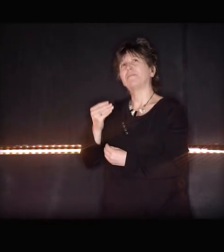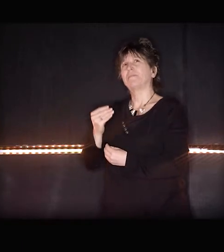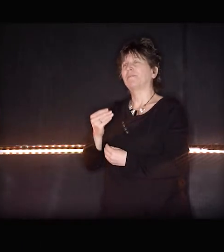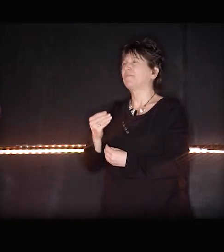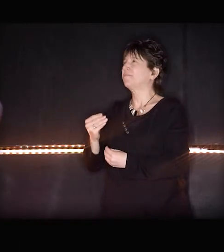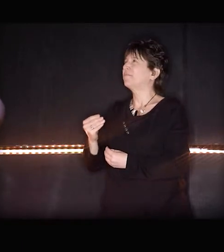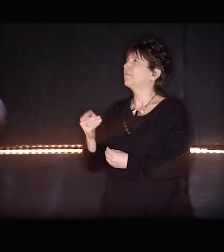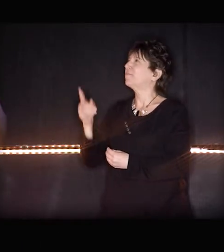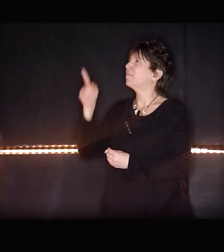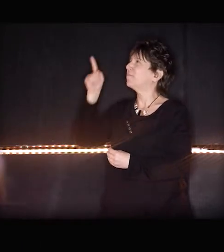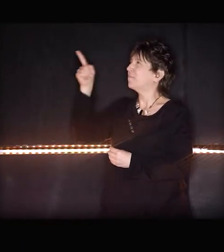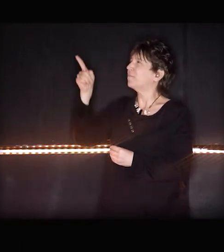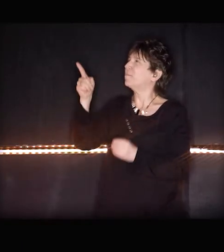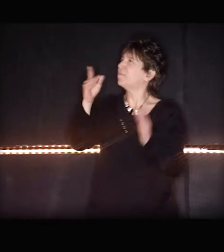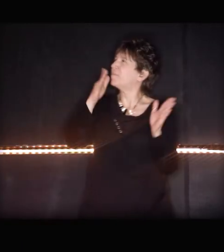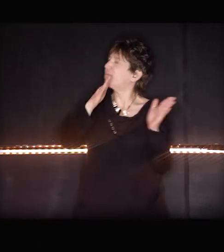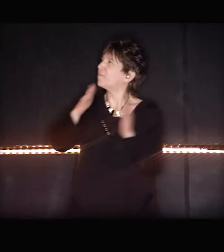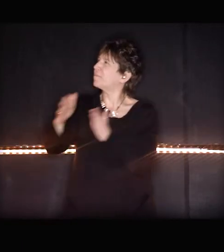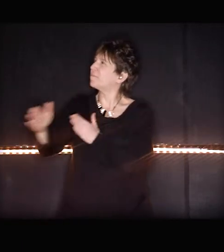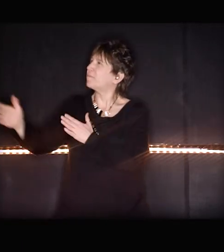Give me wisdom.